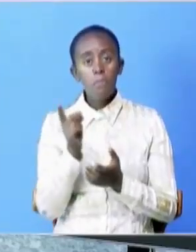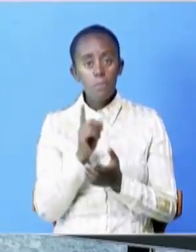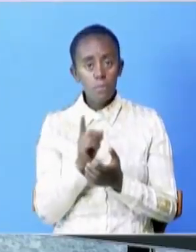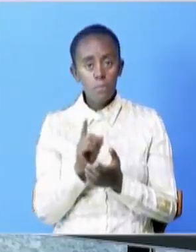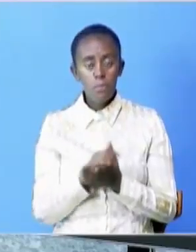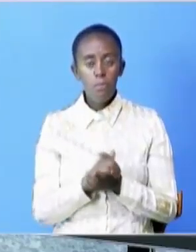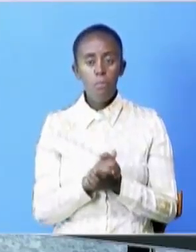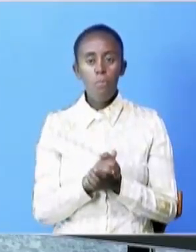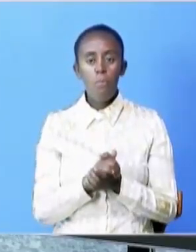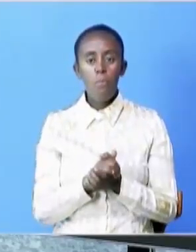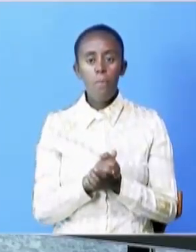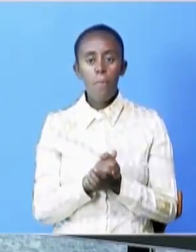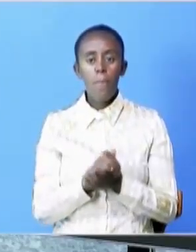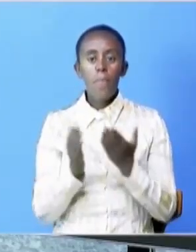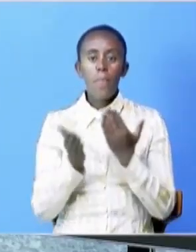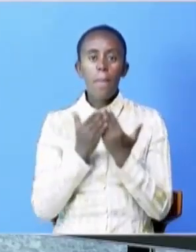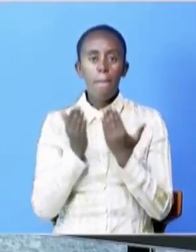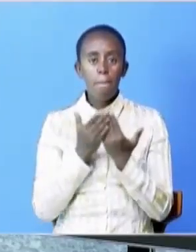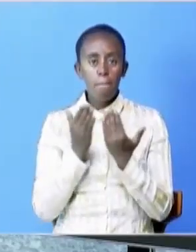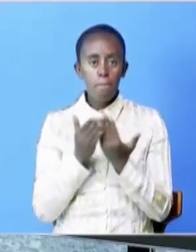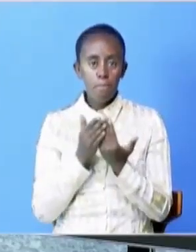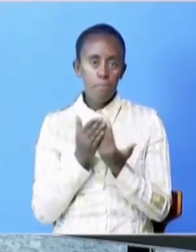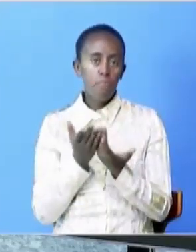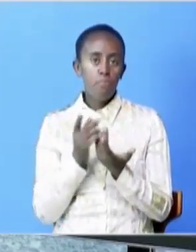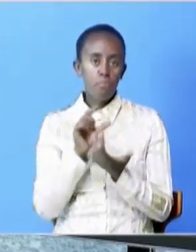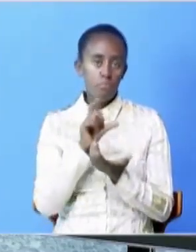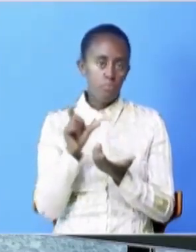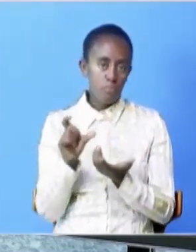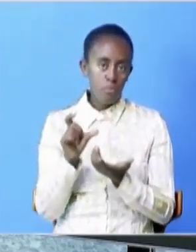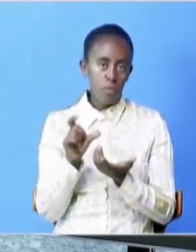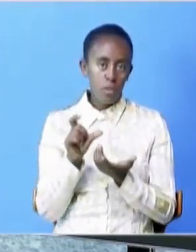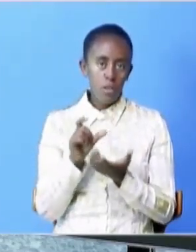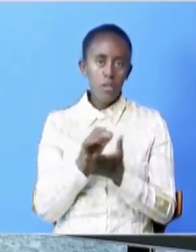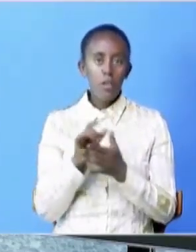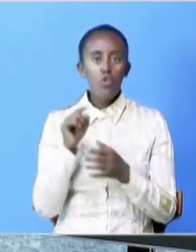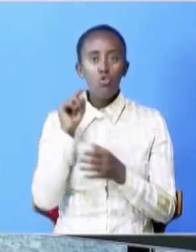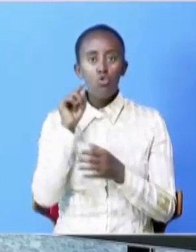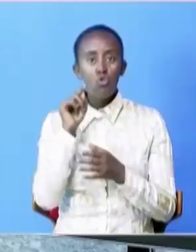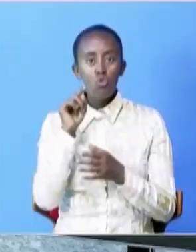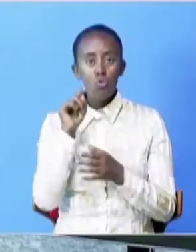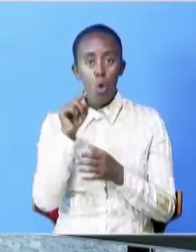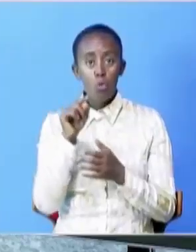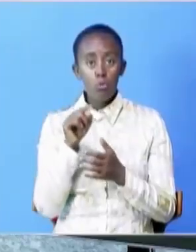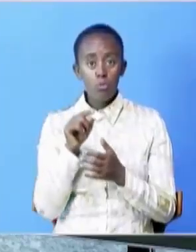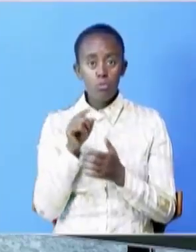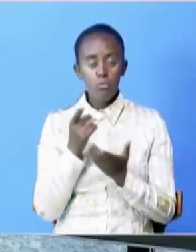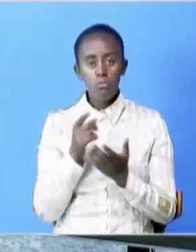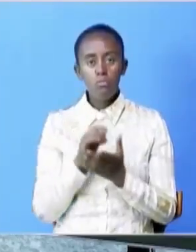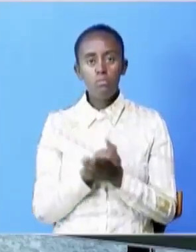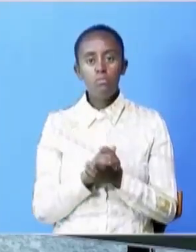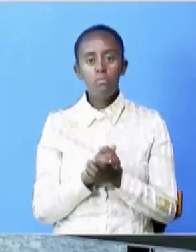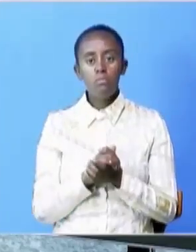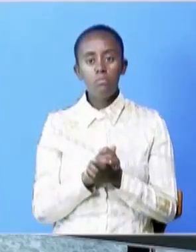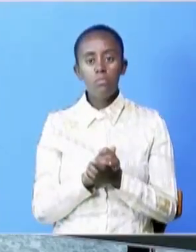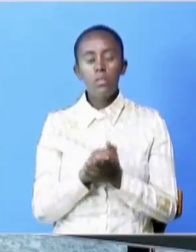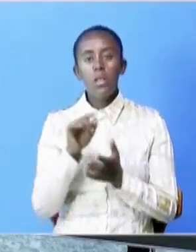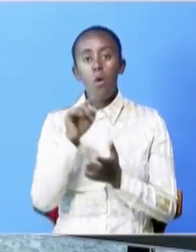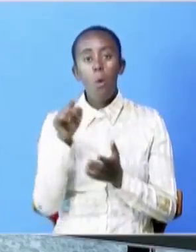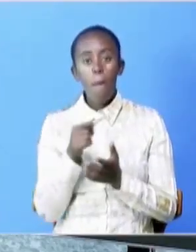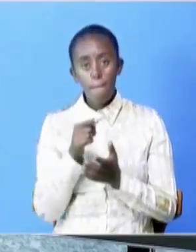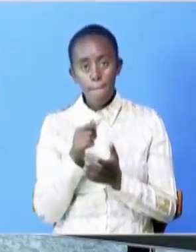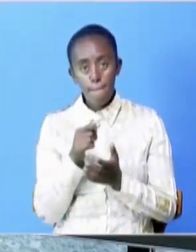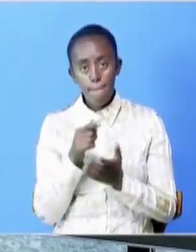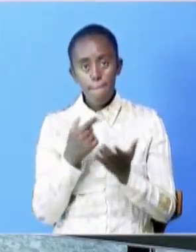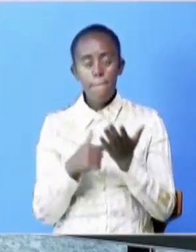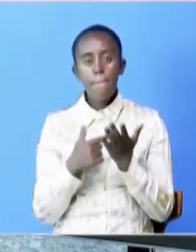what? A symbol that has a dot above what? A comma. So